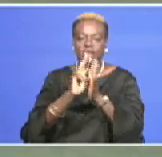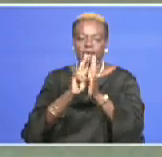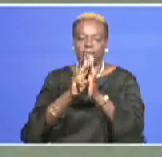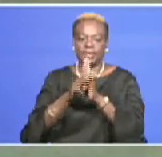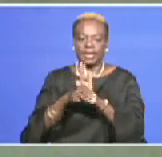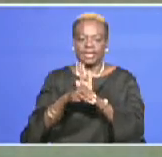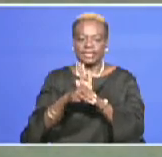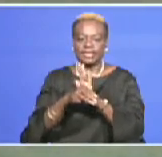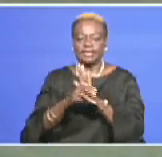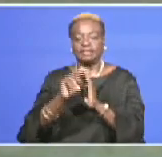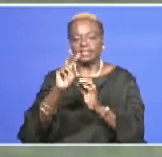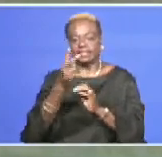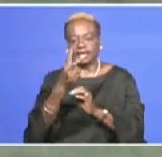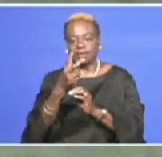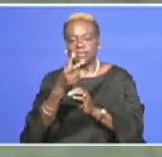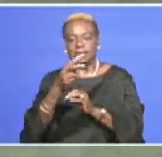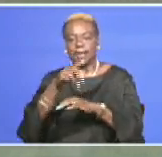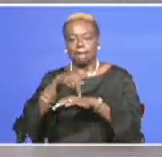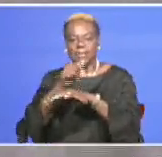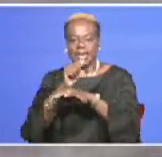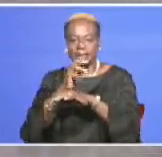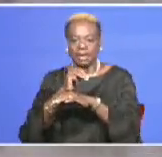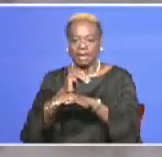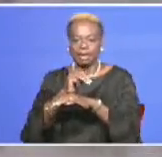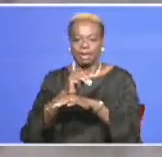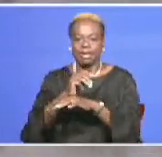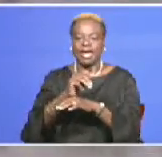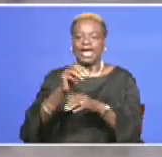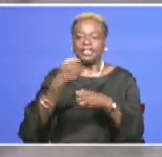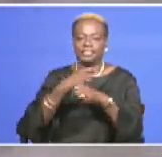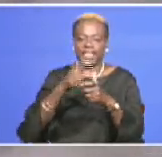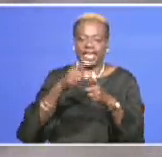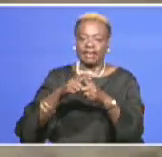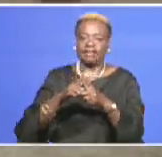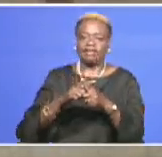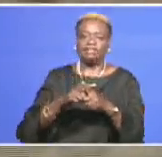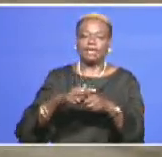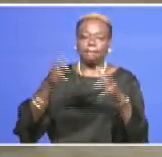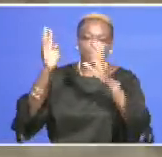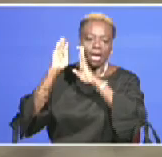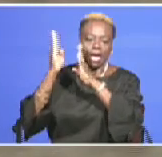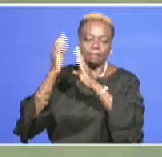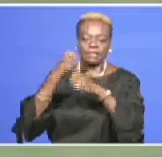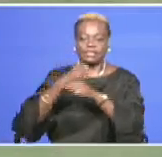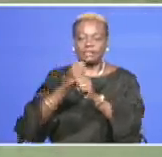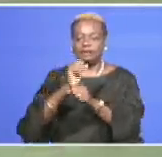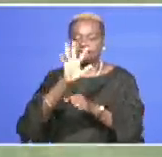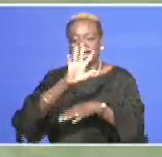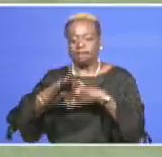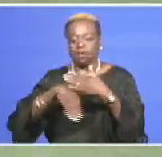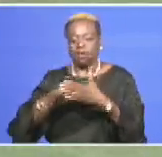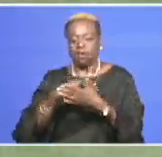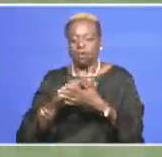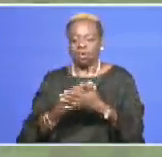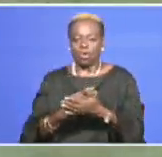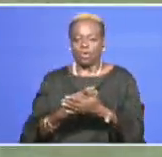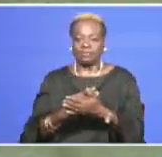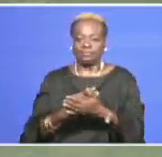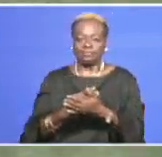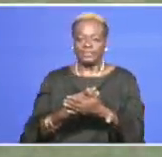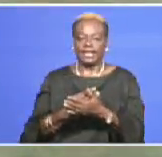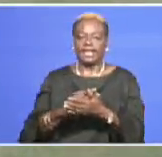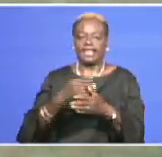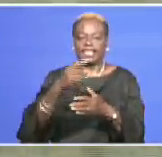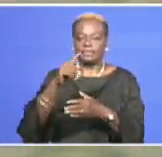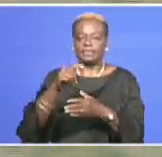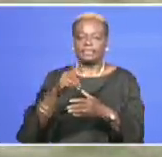as they scored five goals to take the lead before the Bahamas made it 5-all. The third period was back and fourth, and this one went into extra